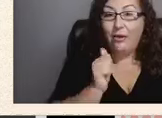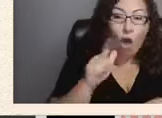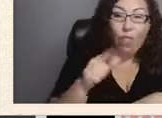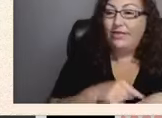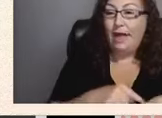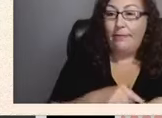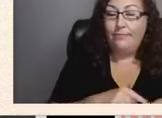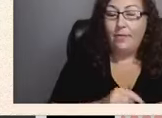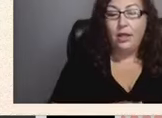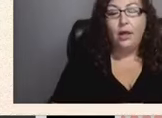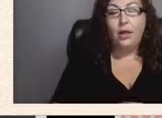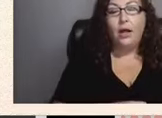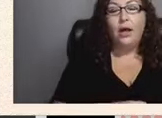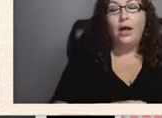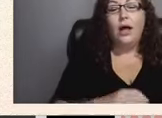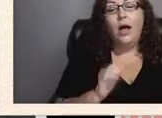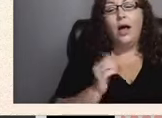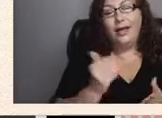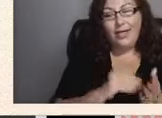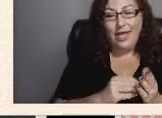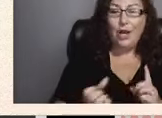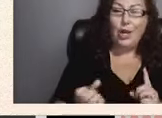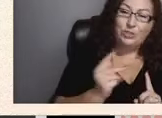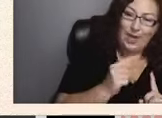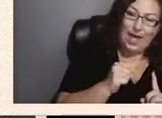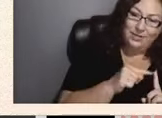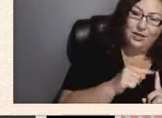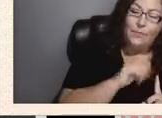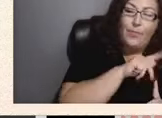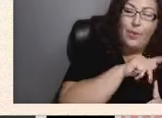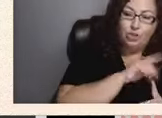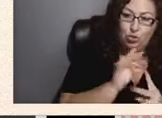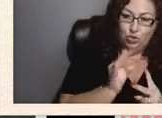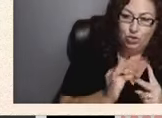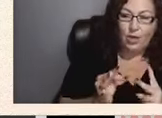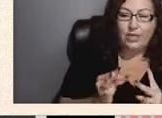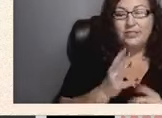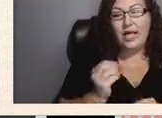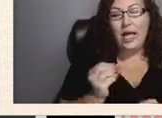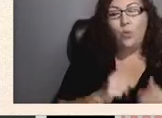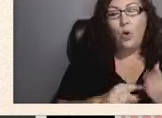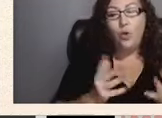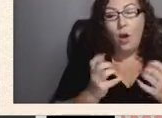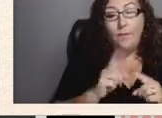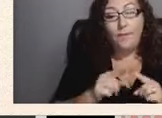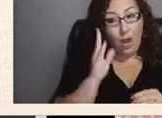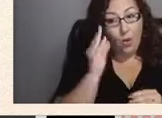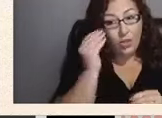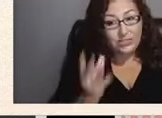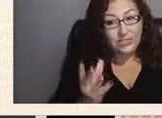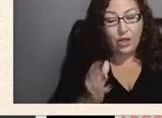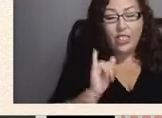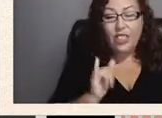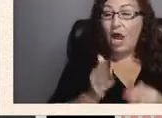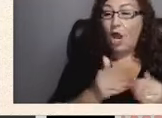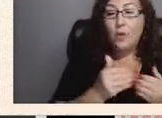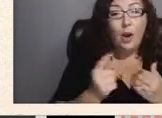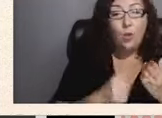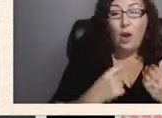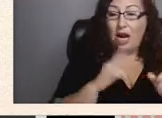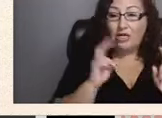And again, it goes back to personal choice and, what you want. But I will tell you that no matter what our topic is each